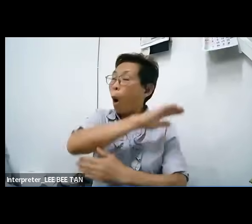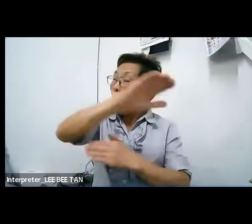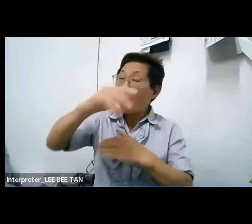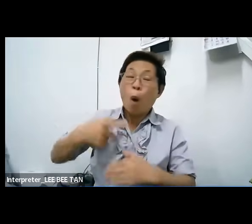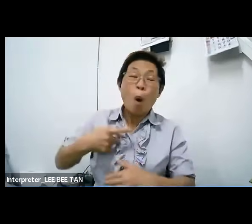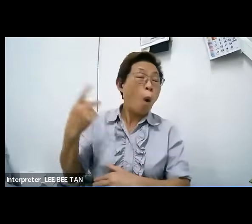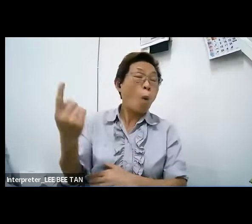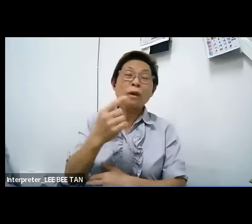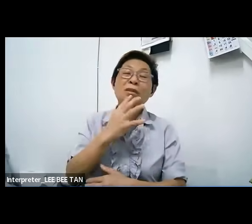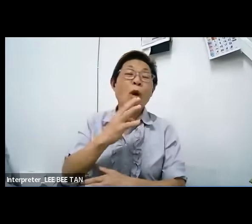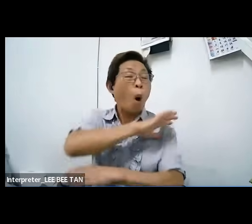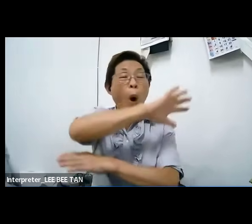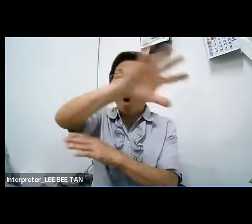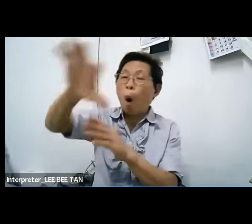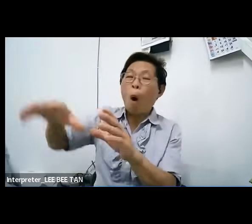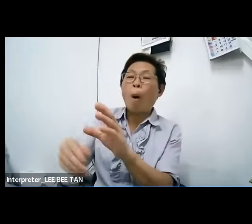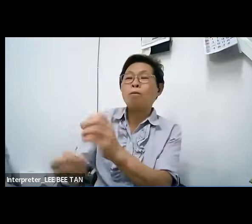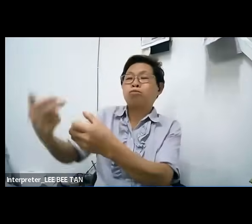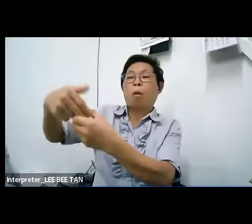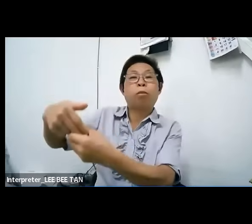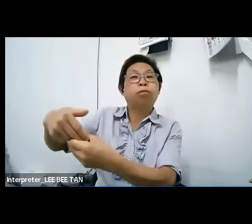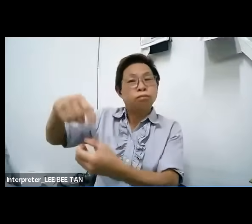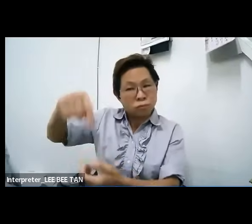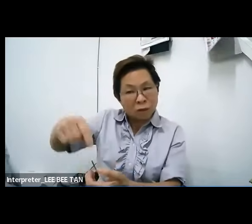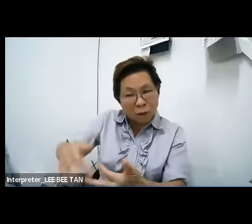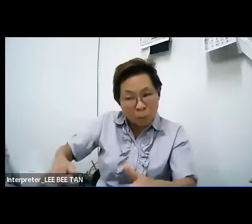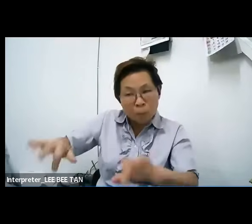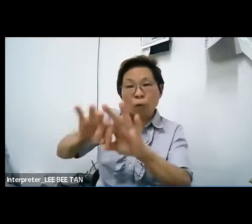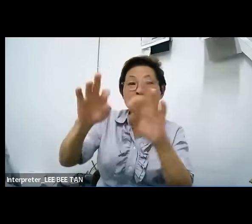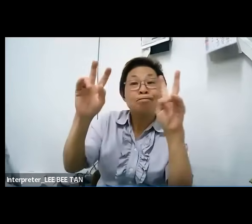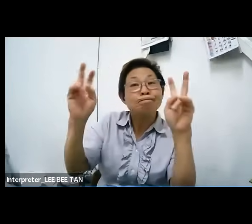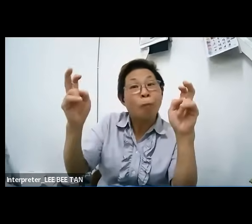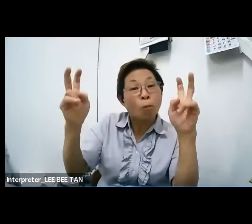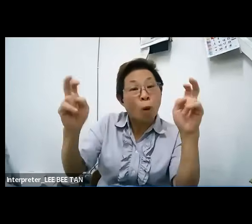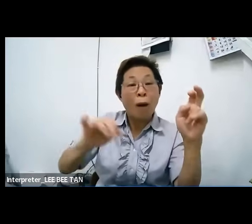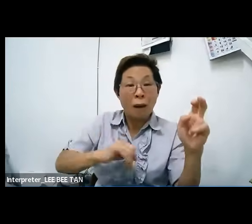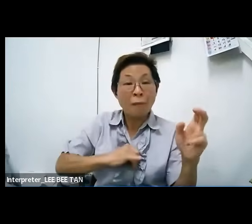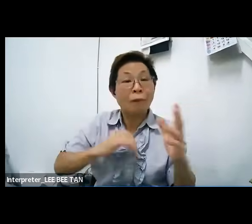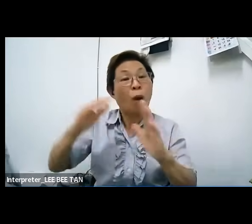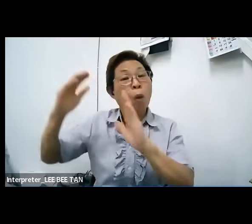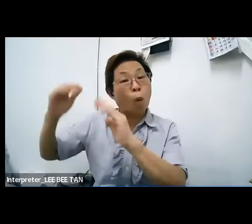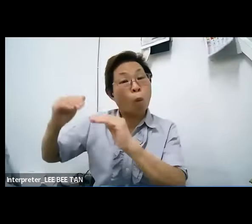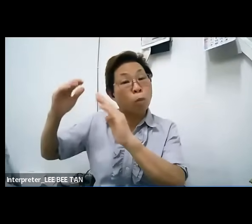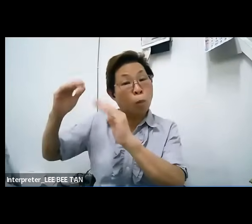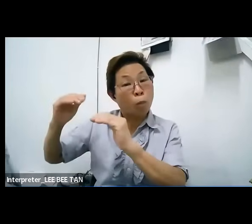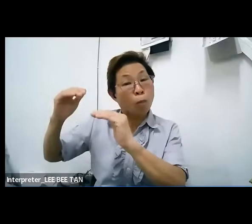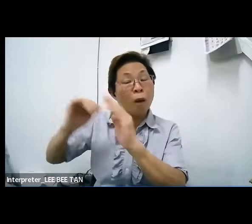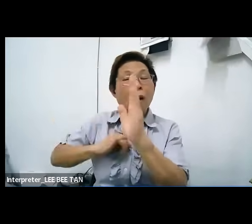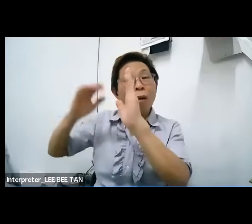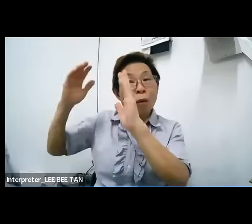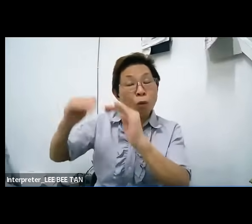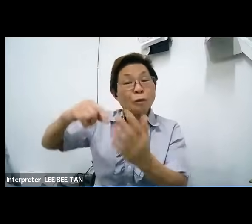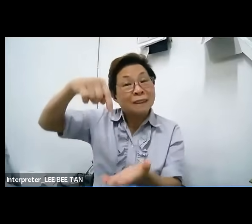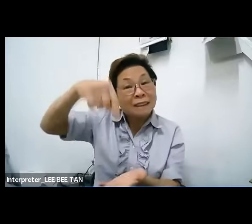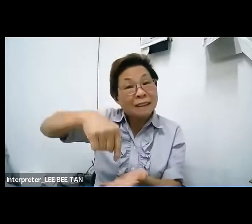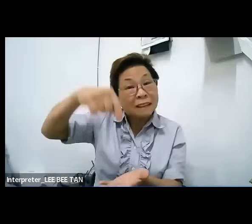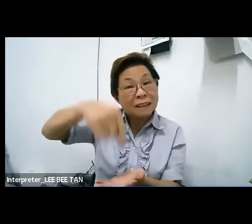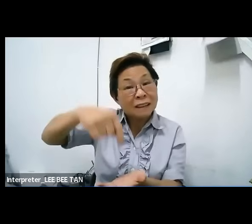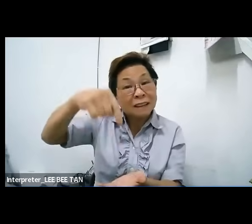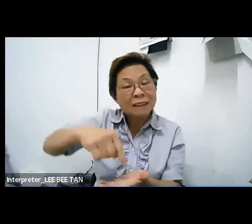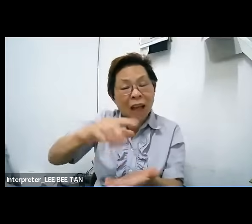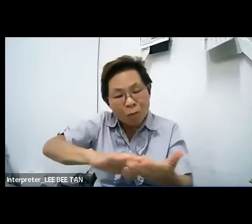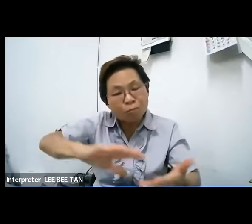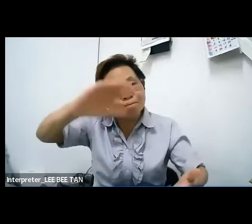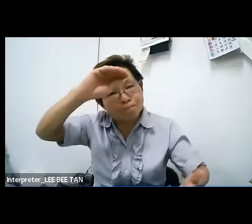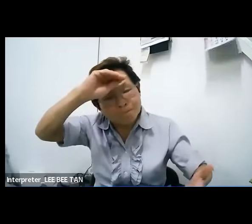behind. So this is quite important topic. And I do hope that this